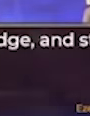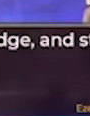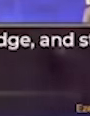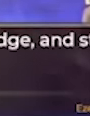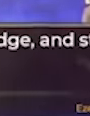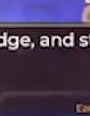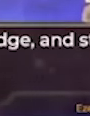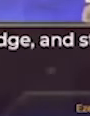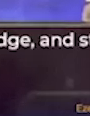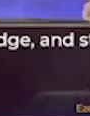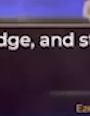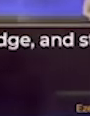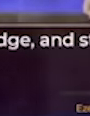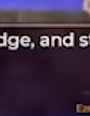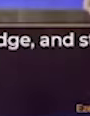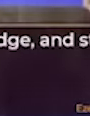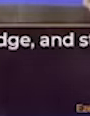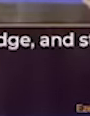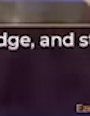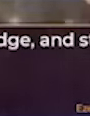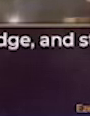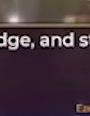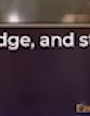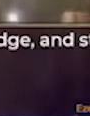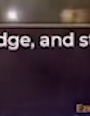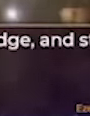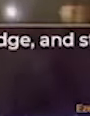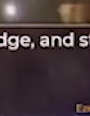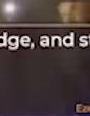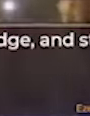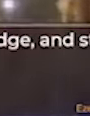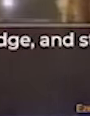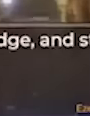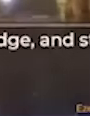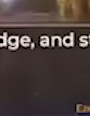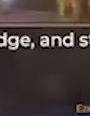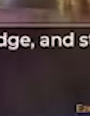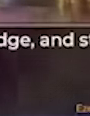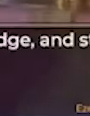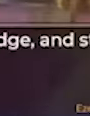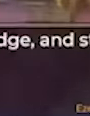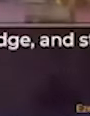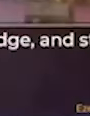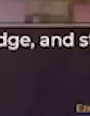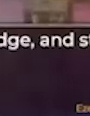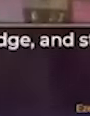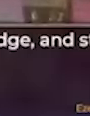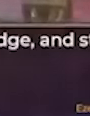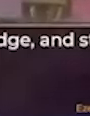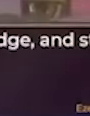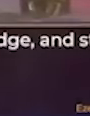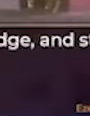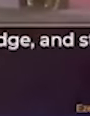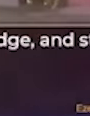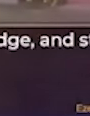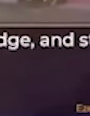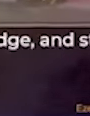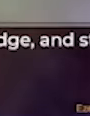the land, that I should not destroy it. What a tragedy. But I found